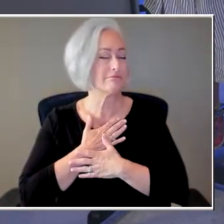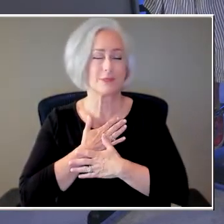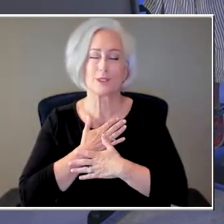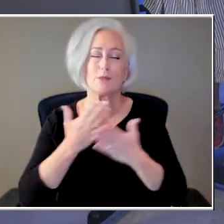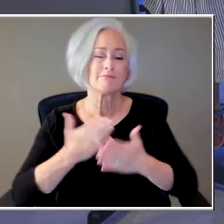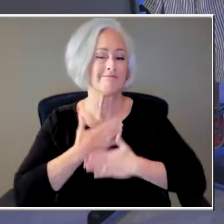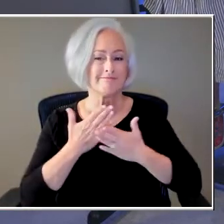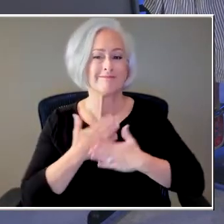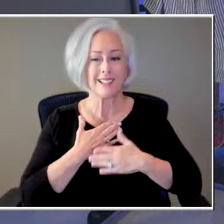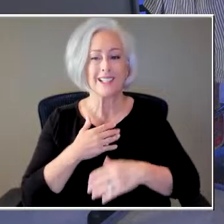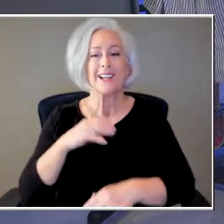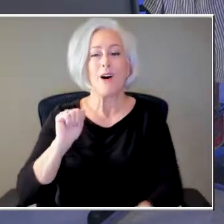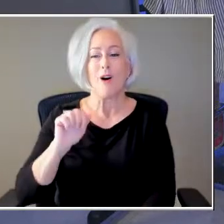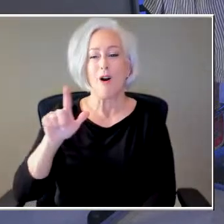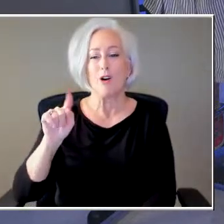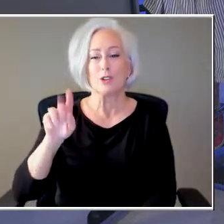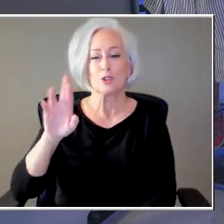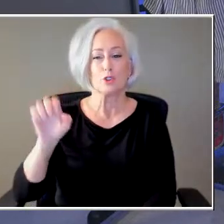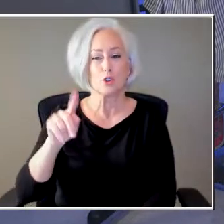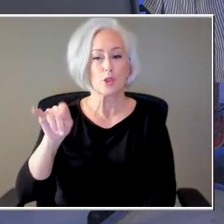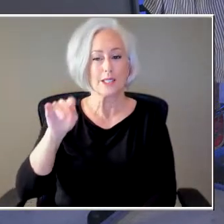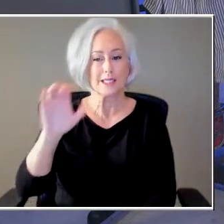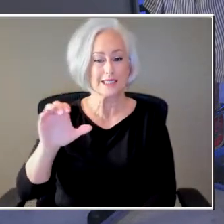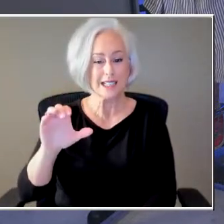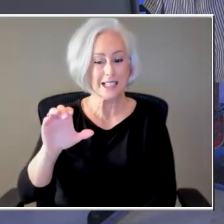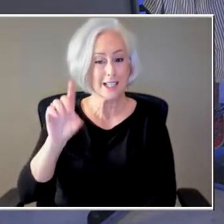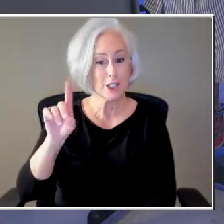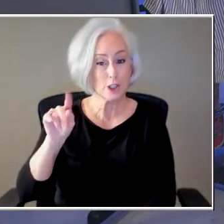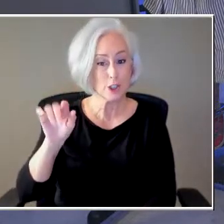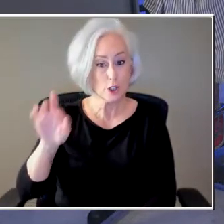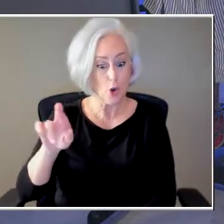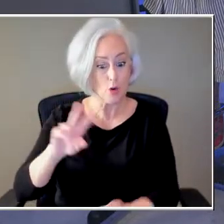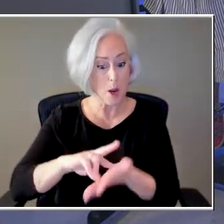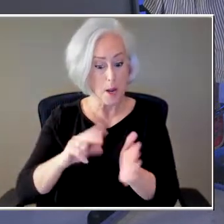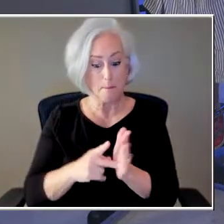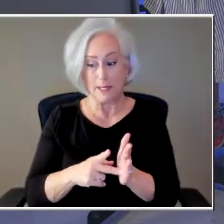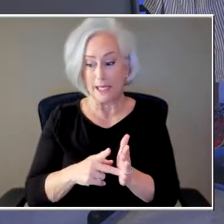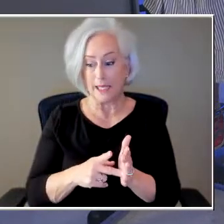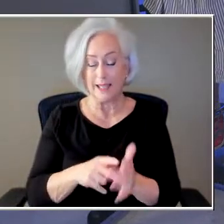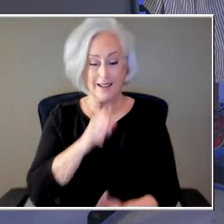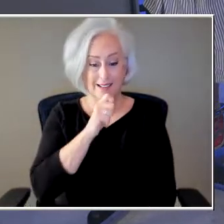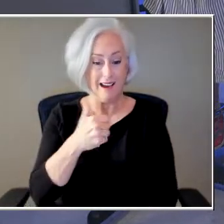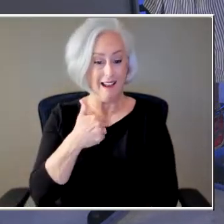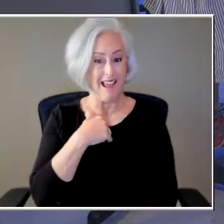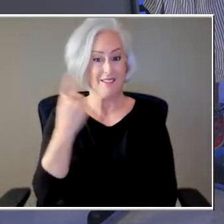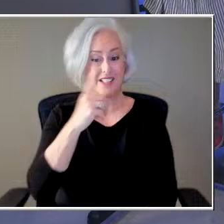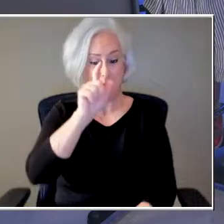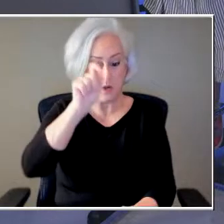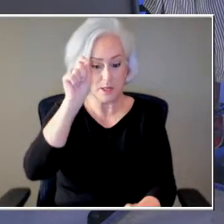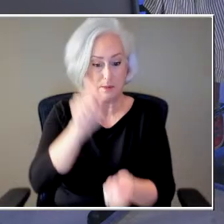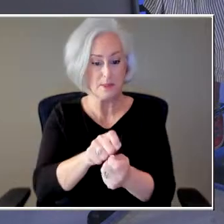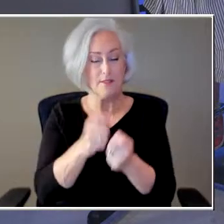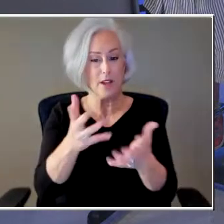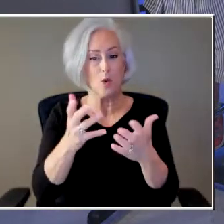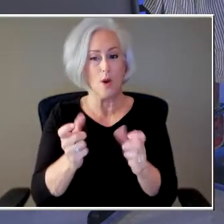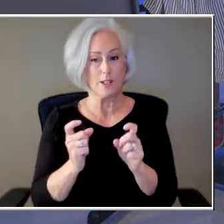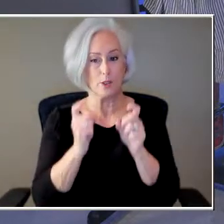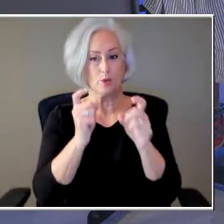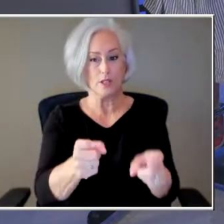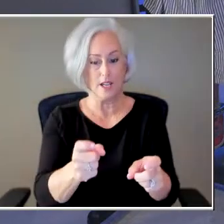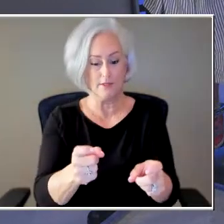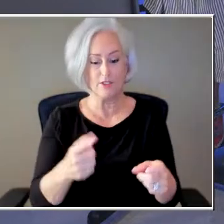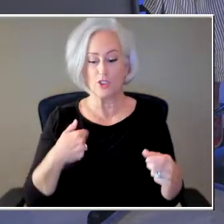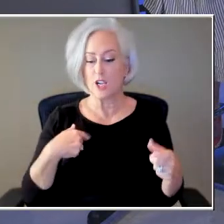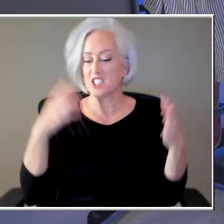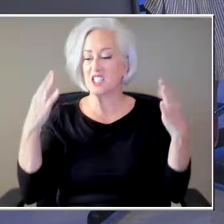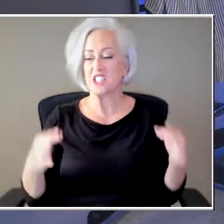altruistic donor, just somebody who did not have anybody who was an intended recipient, but he just felt the need to give, and he ended up giving